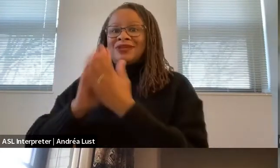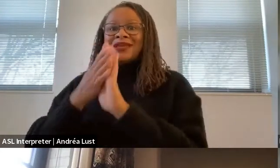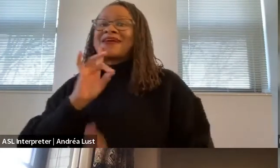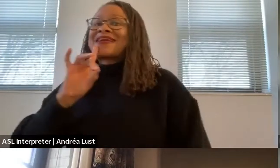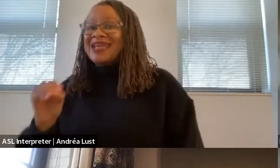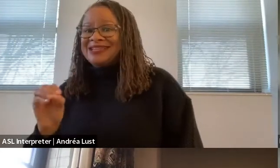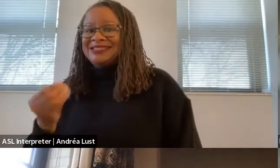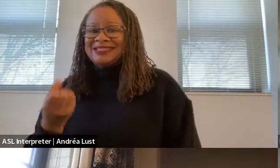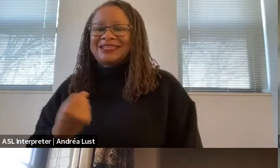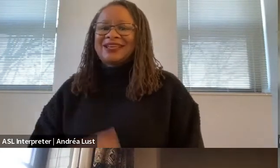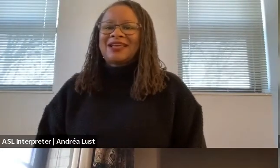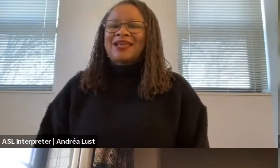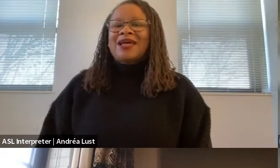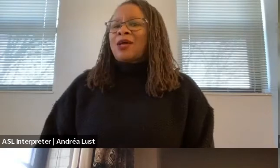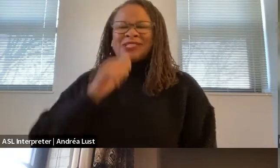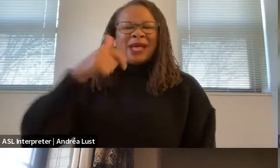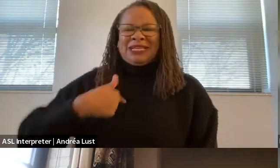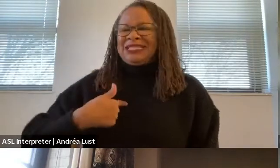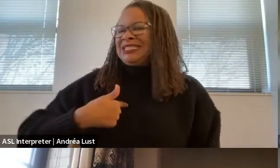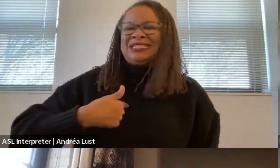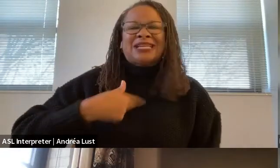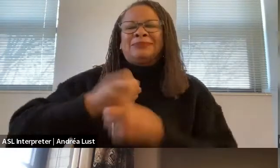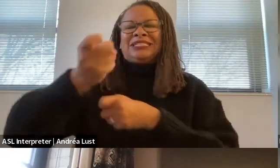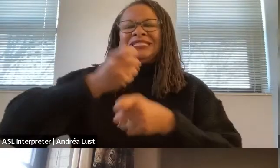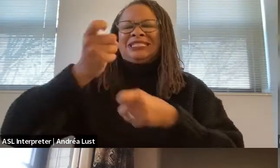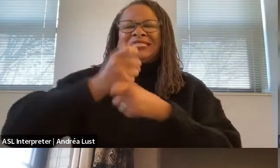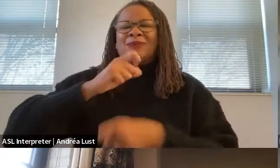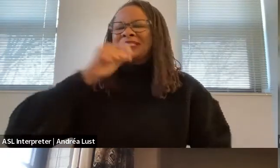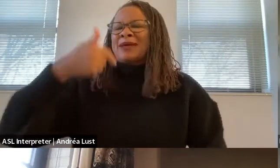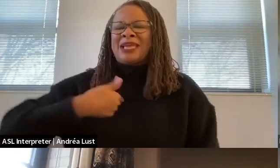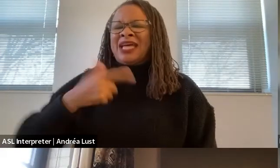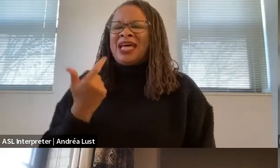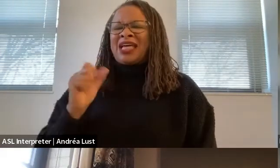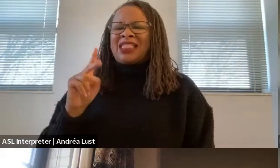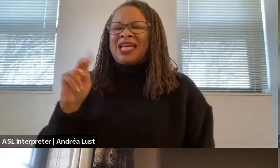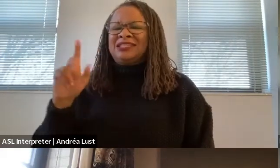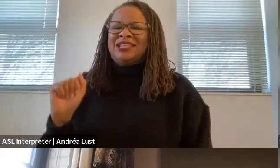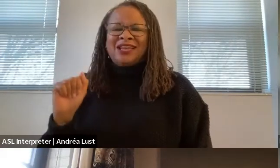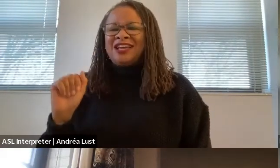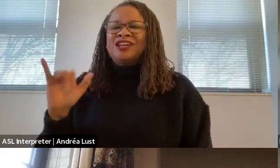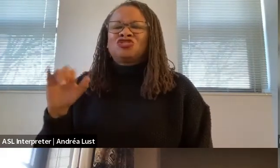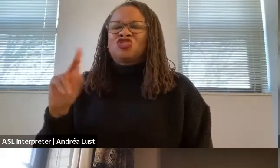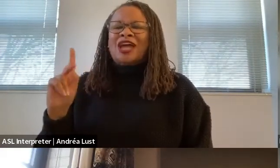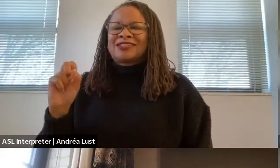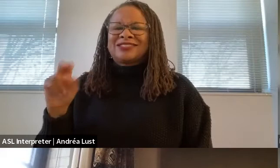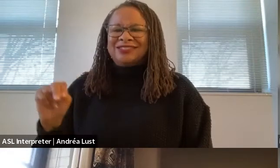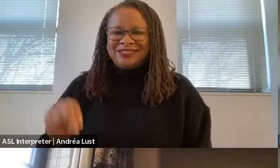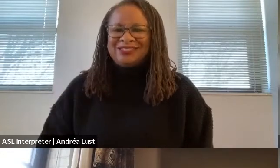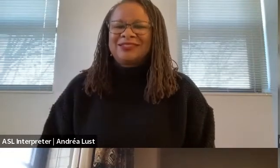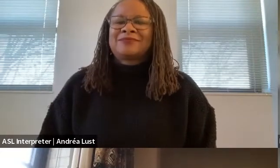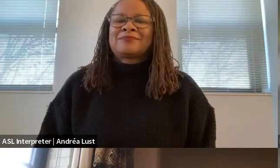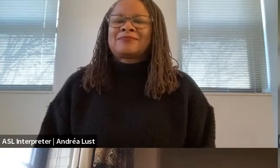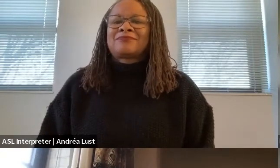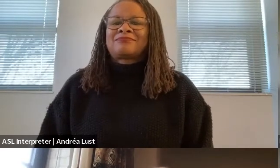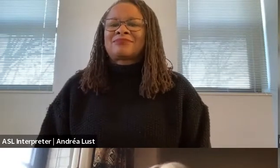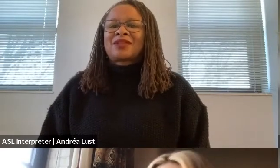I'm kidding. It was Glenda Jackson, of course. I mean, it was. I was like, don't give too much away. No, yeah, exactly. Oh, I may not.